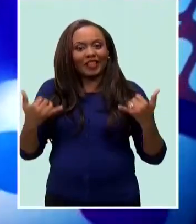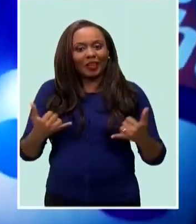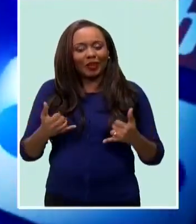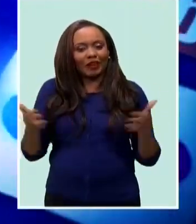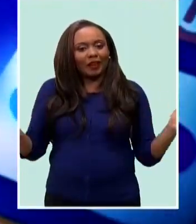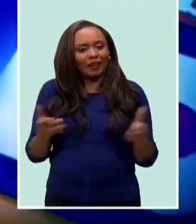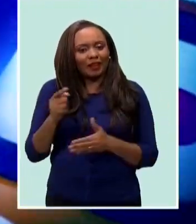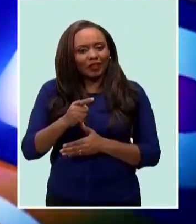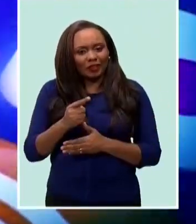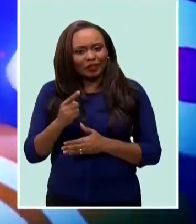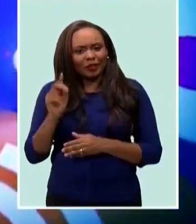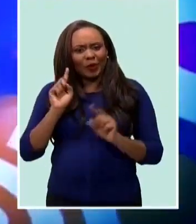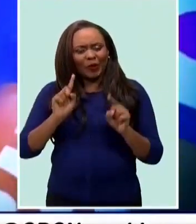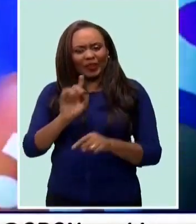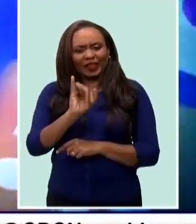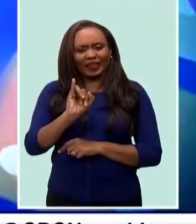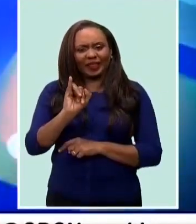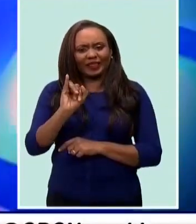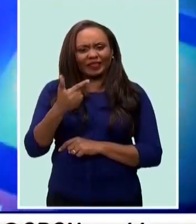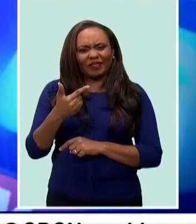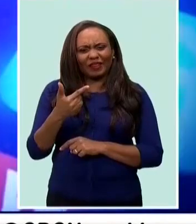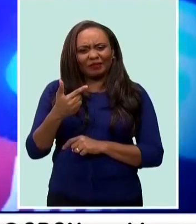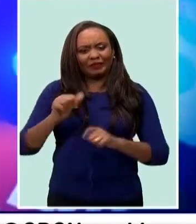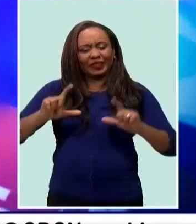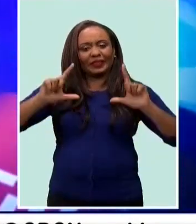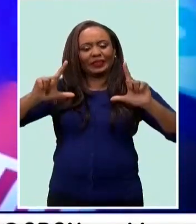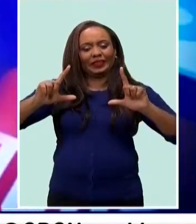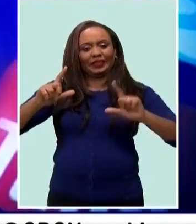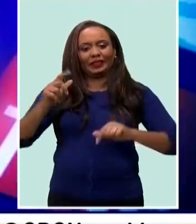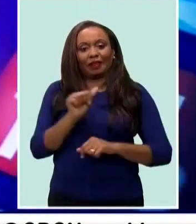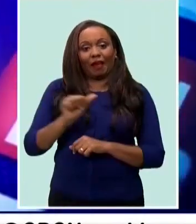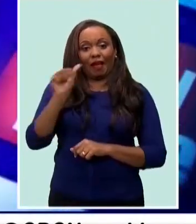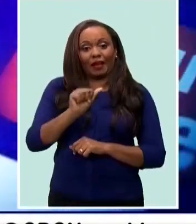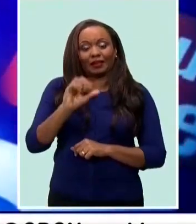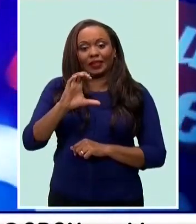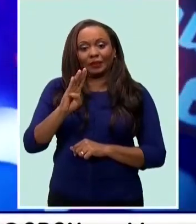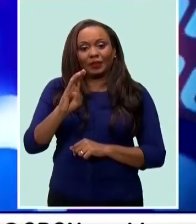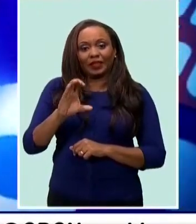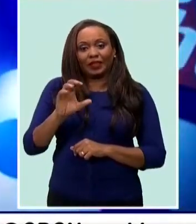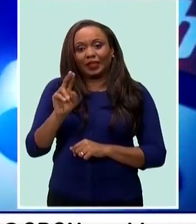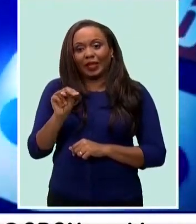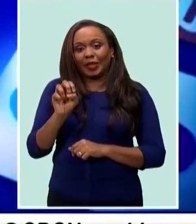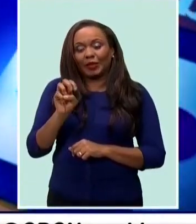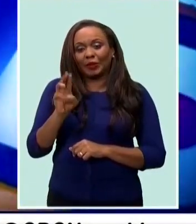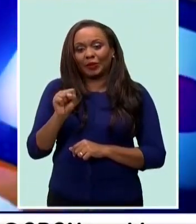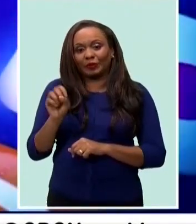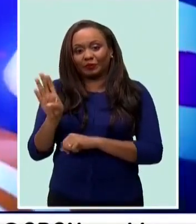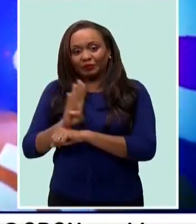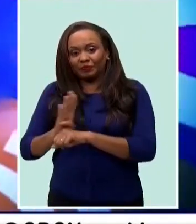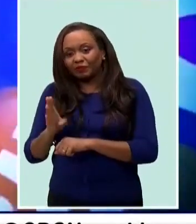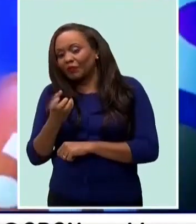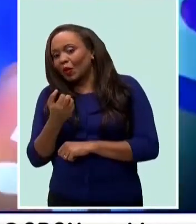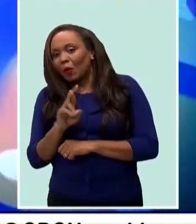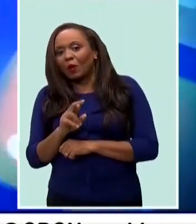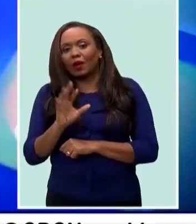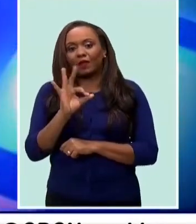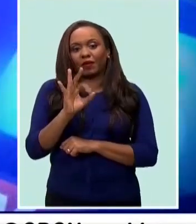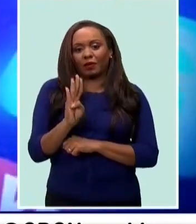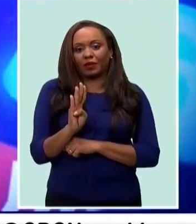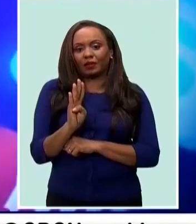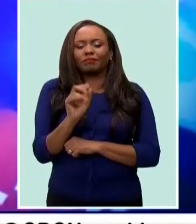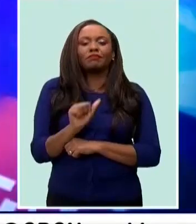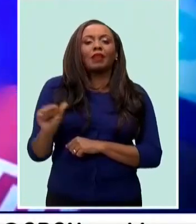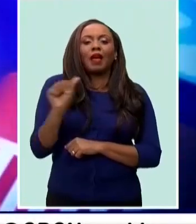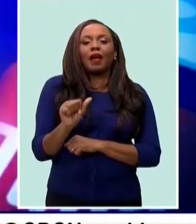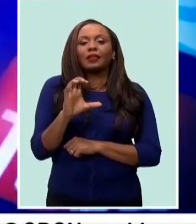we encourage you to visit our Instagram page at CBC News Barbados and our Facebook page at cbcnews.bb to